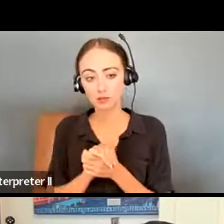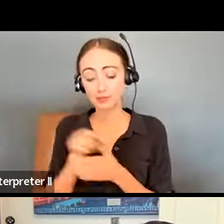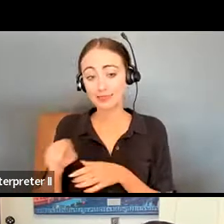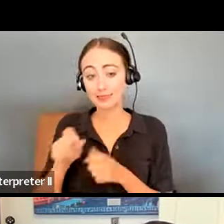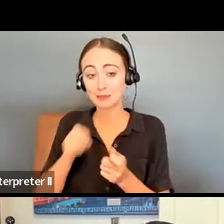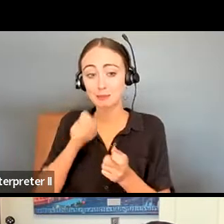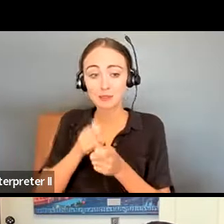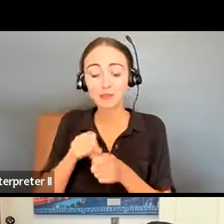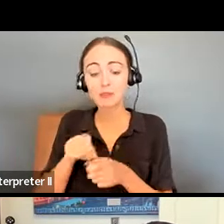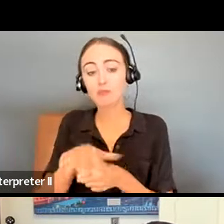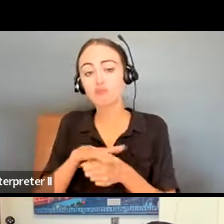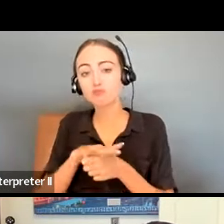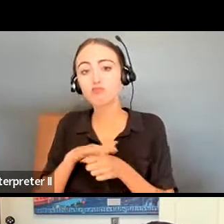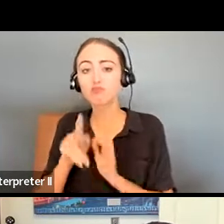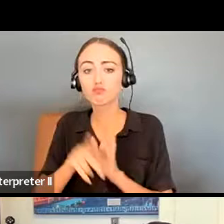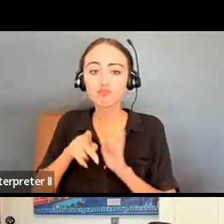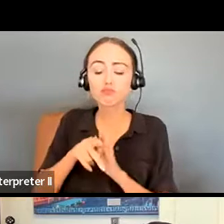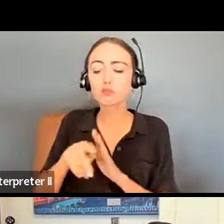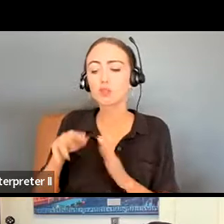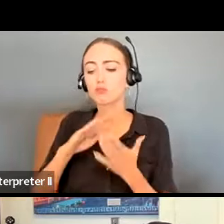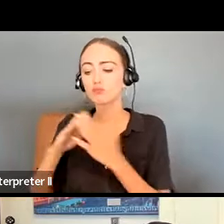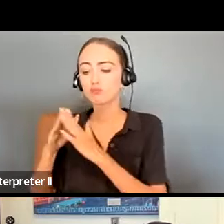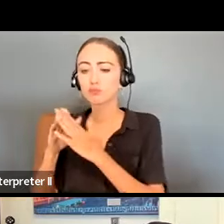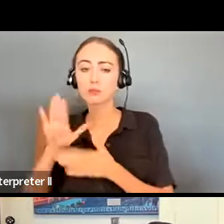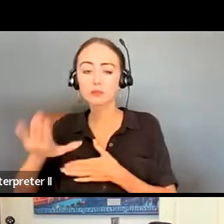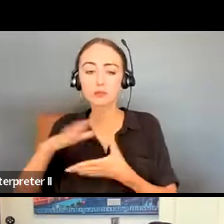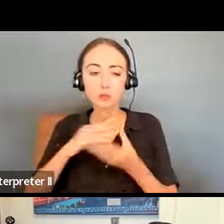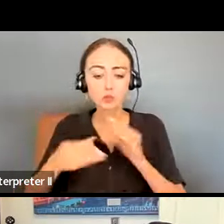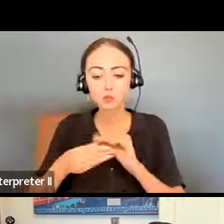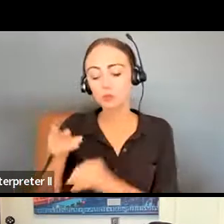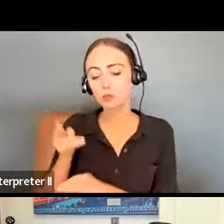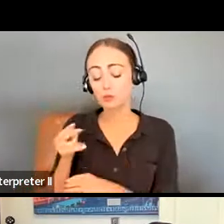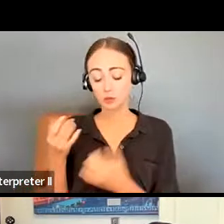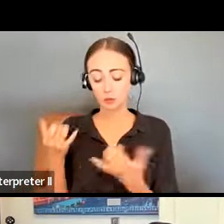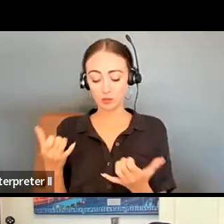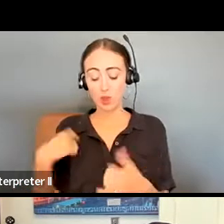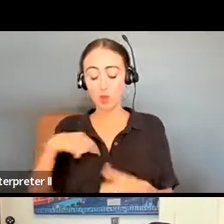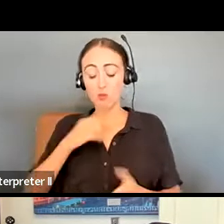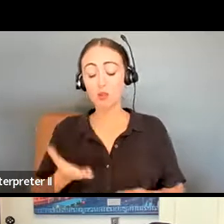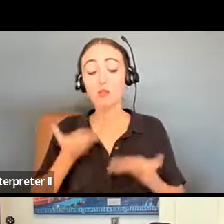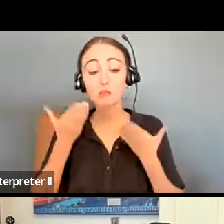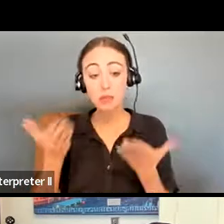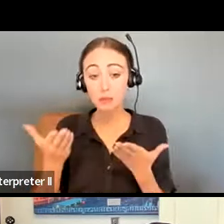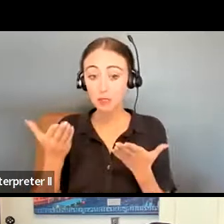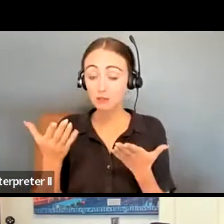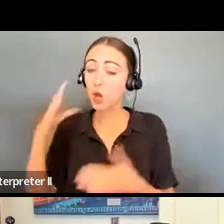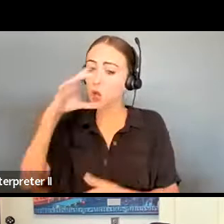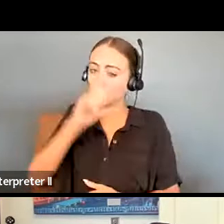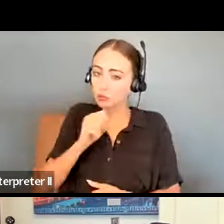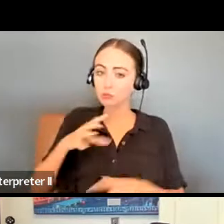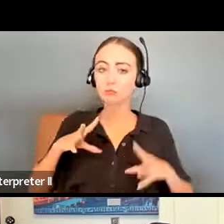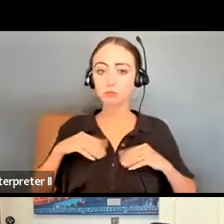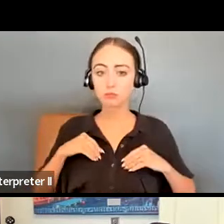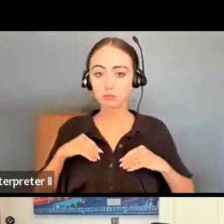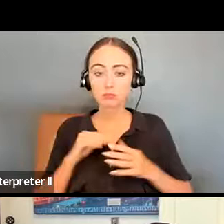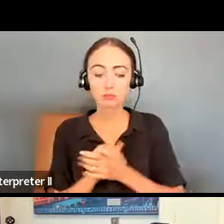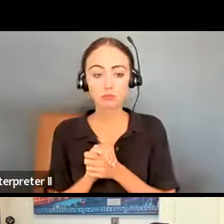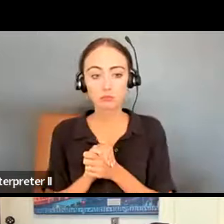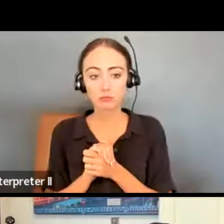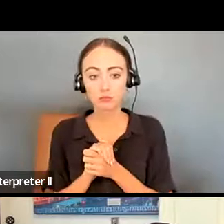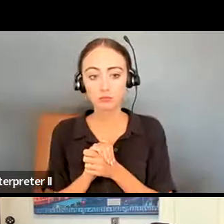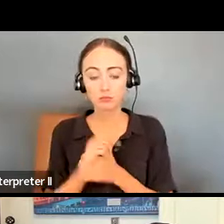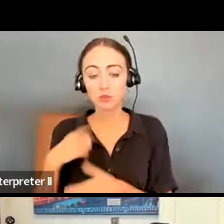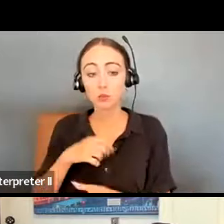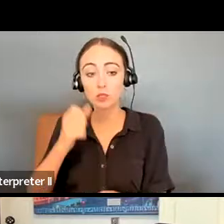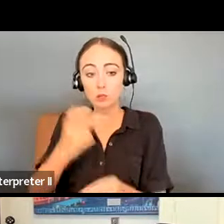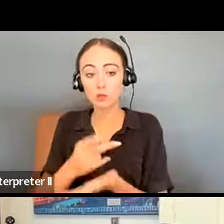period and facet of the neighborhood story. Thus, the committee of the whole recommends, assuming that this is adopted, that the council